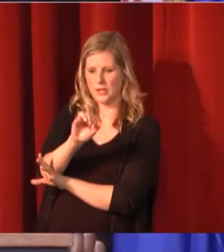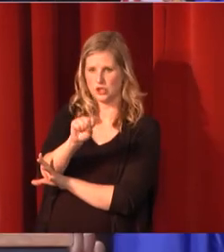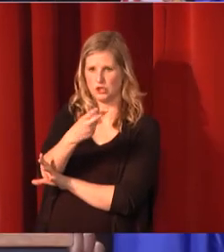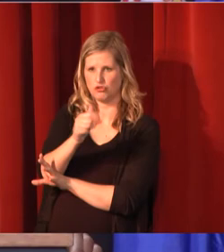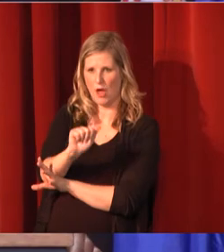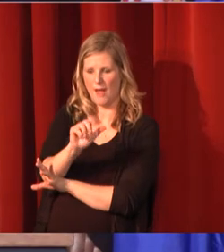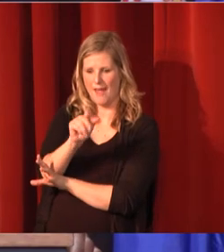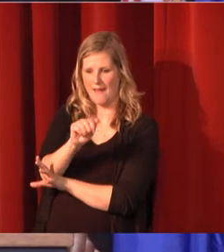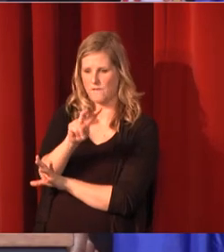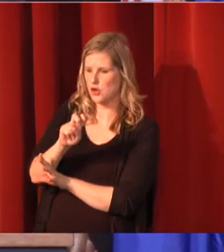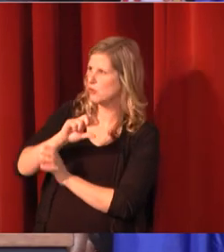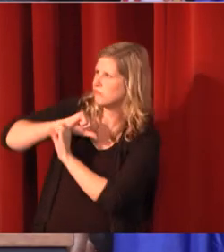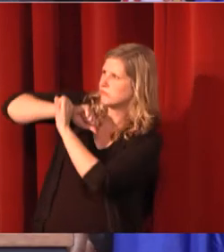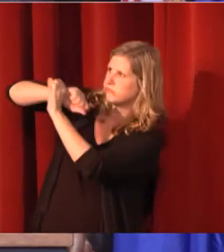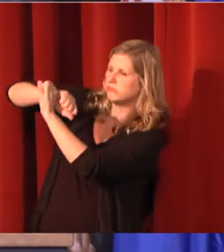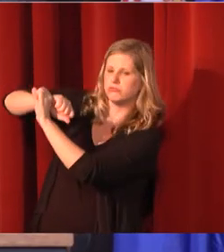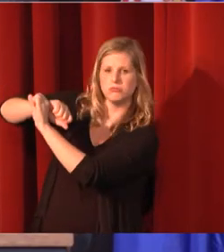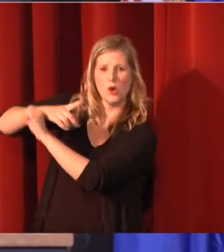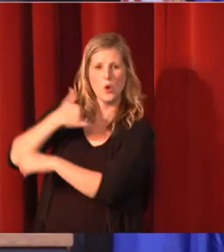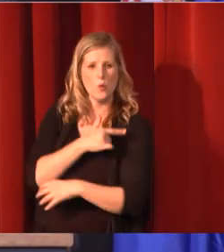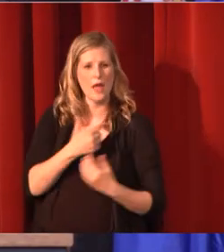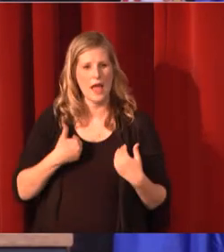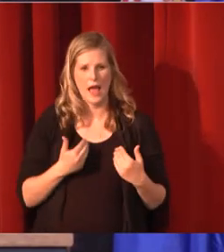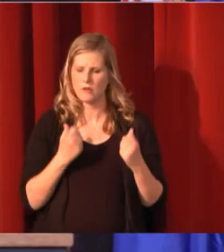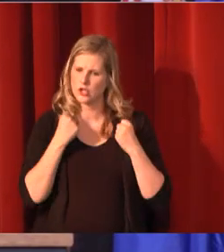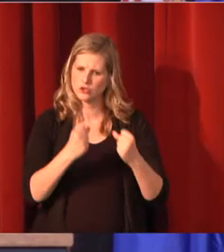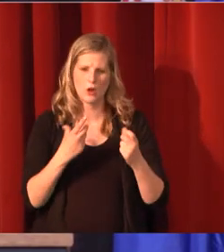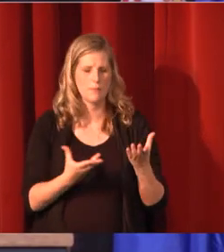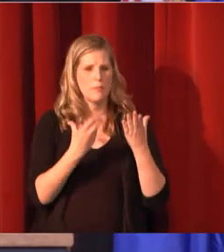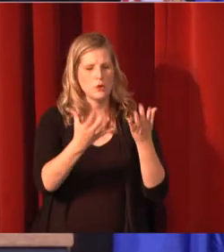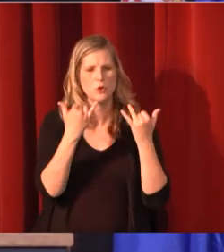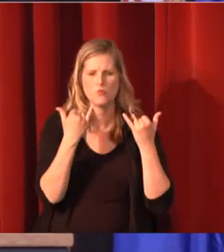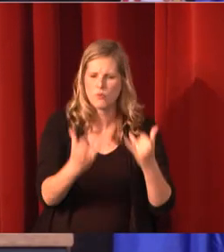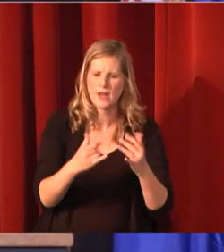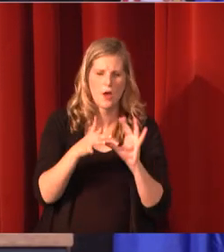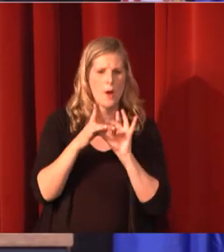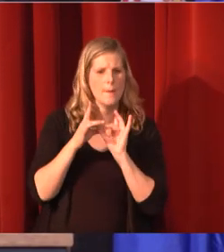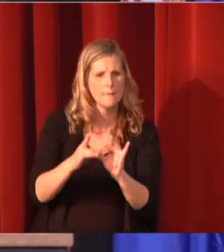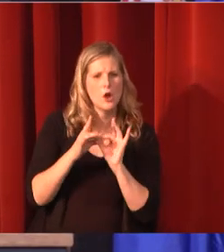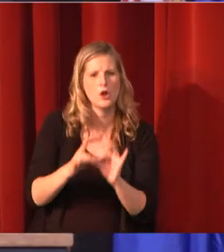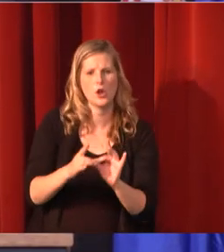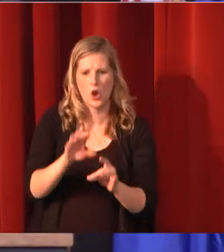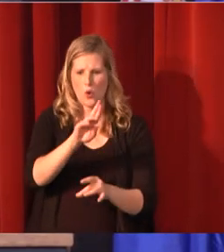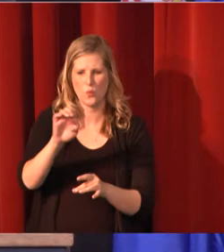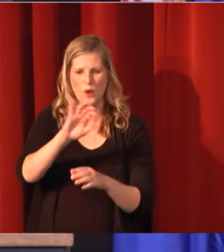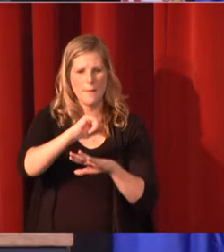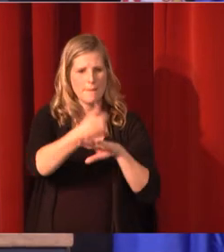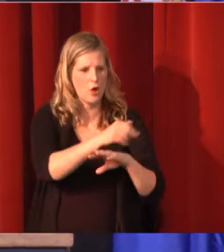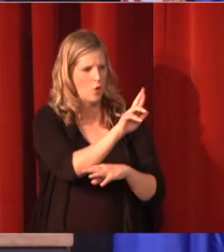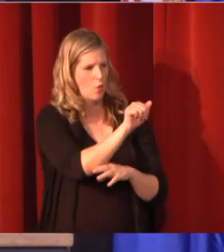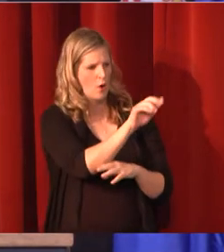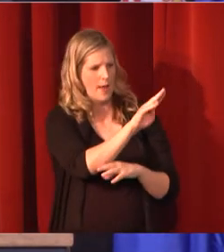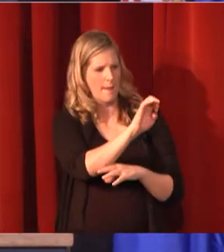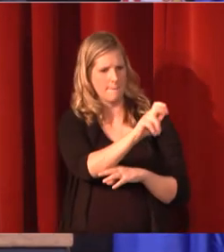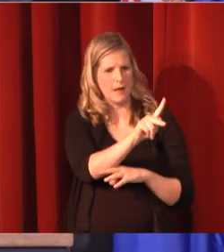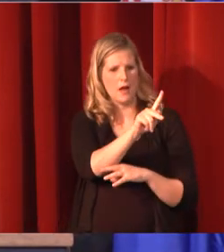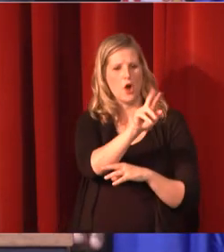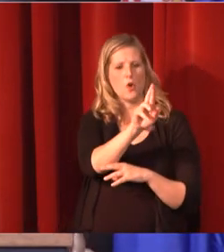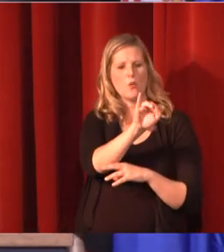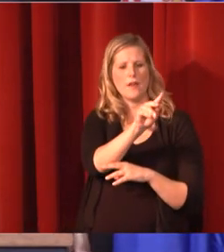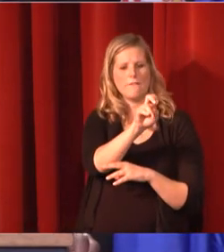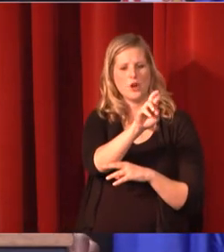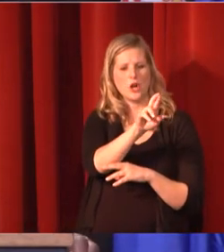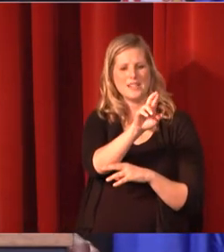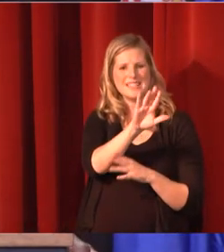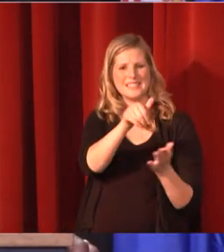proposal in front of our state legislature right now to partner with us to rebuild our River Center ramp which serves over 2.1 million